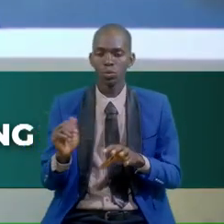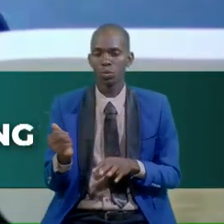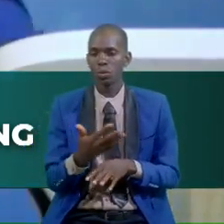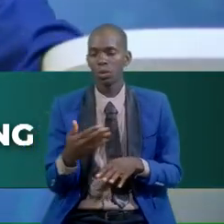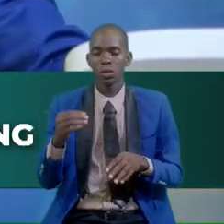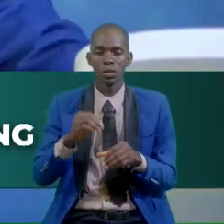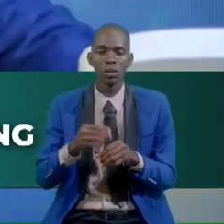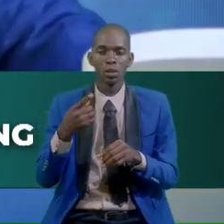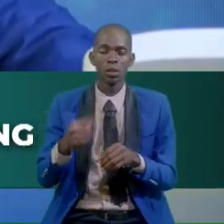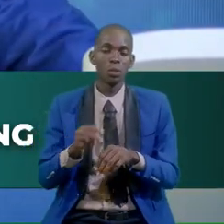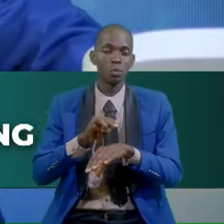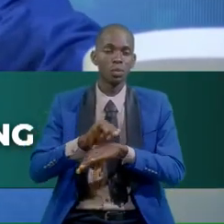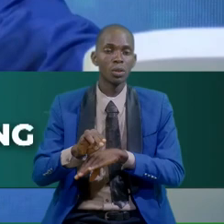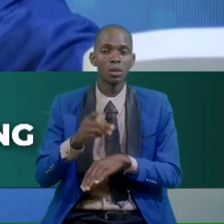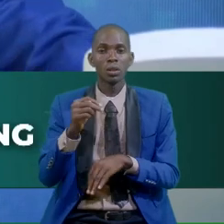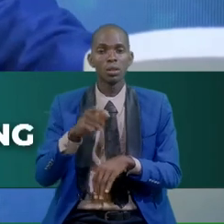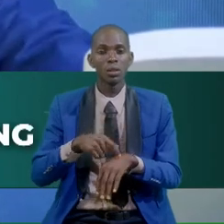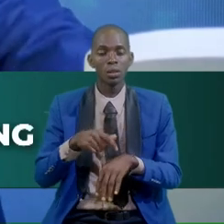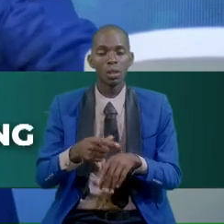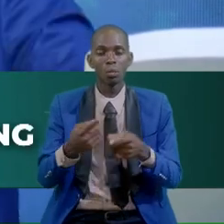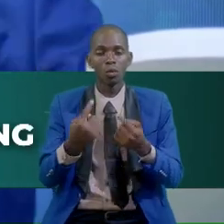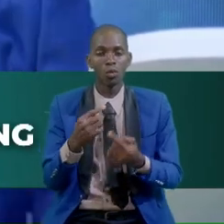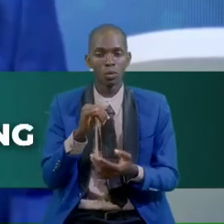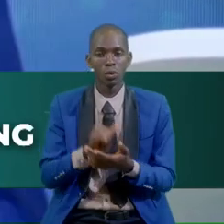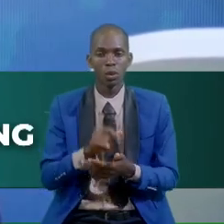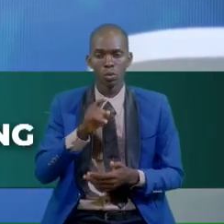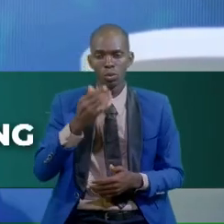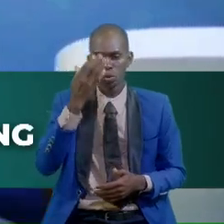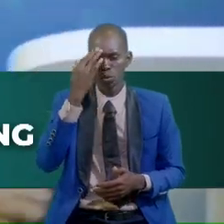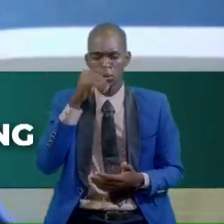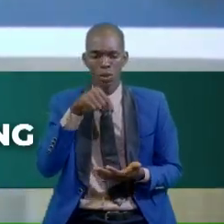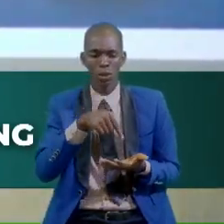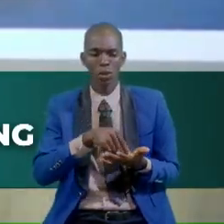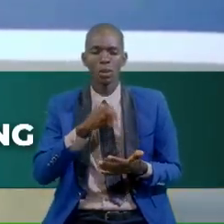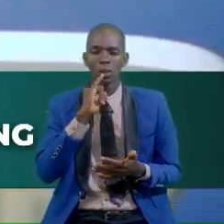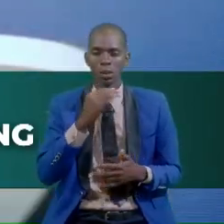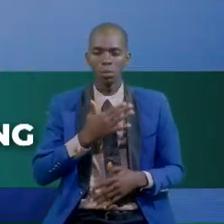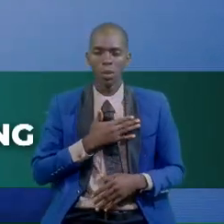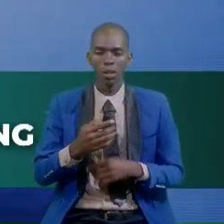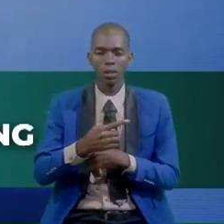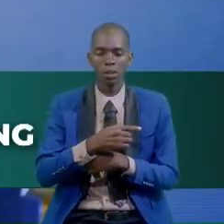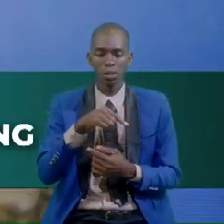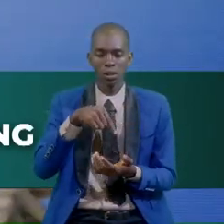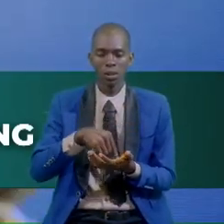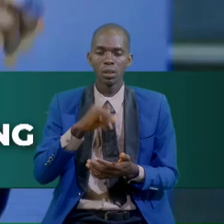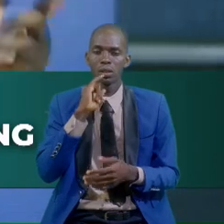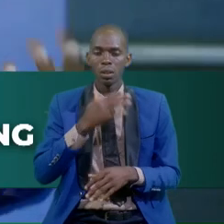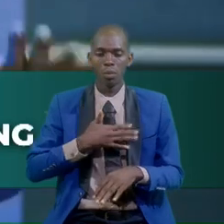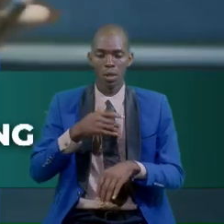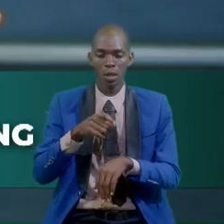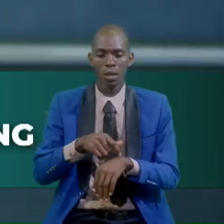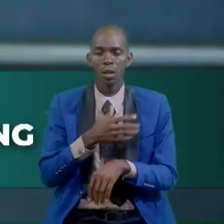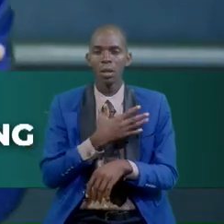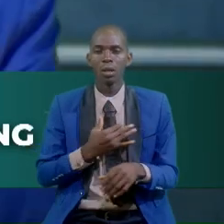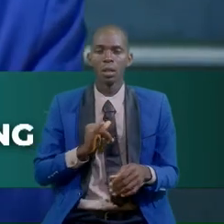The time comes for you that you know, this is my day, this is my time, and I come